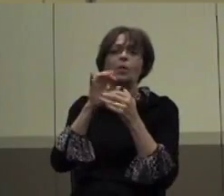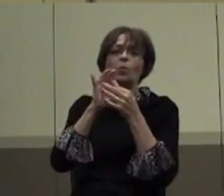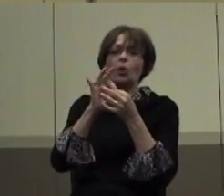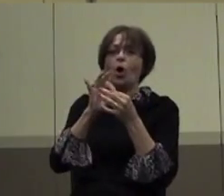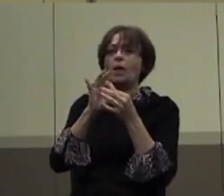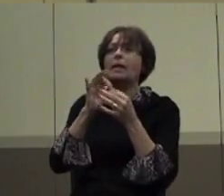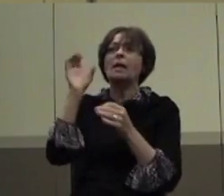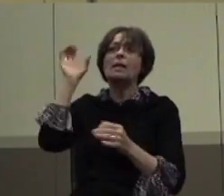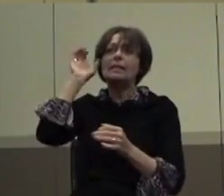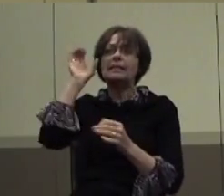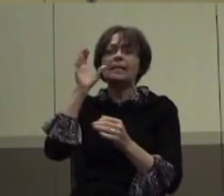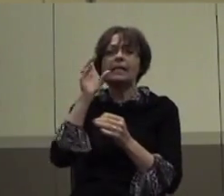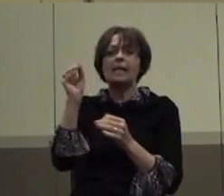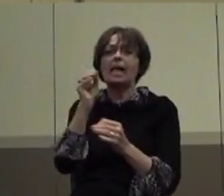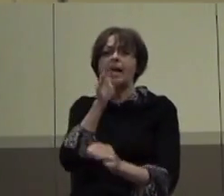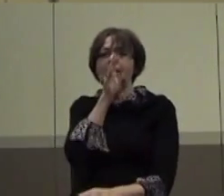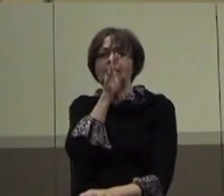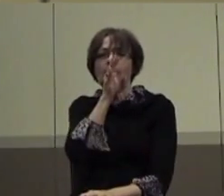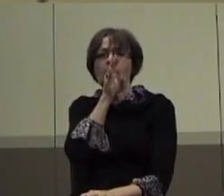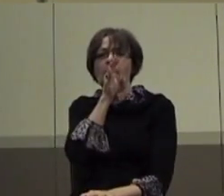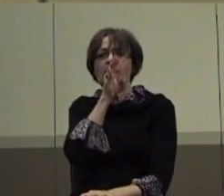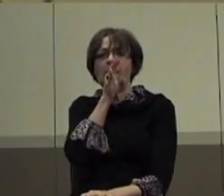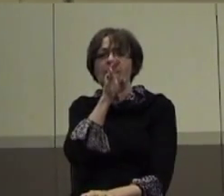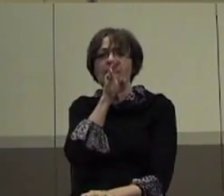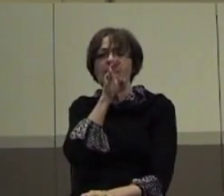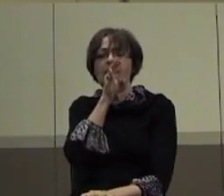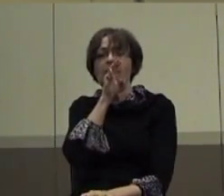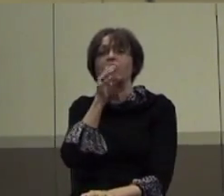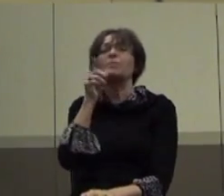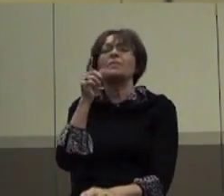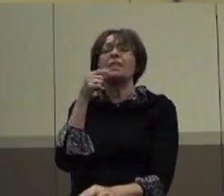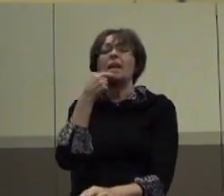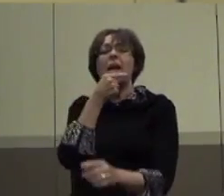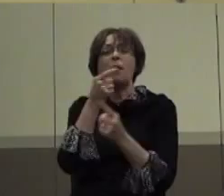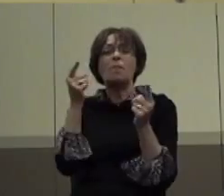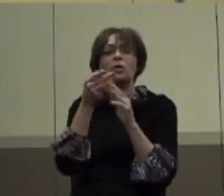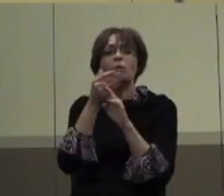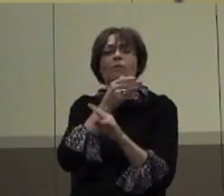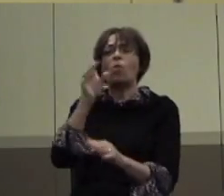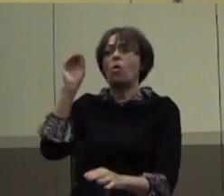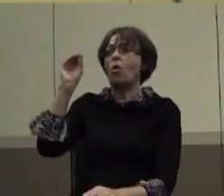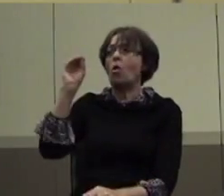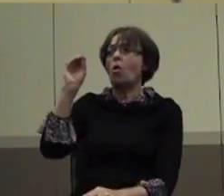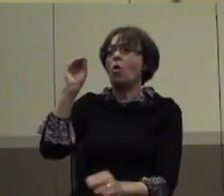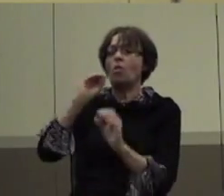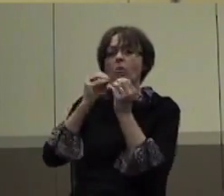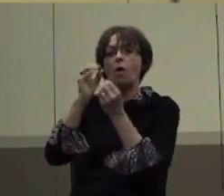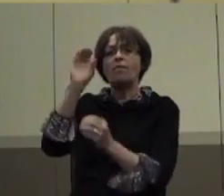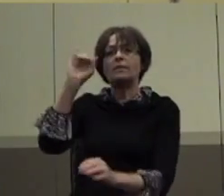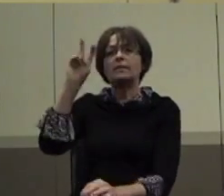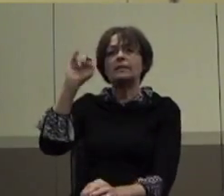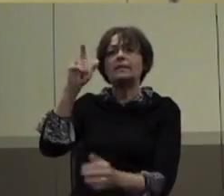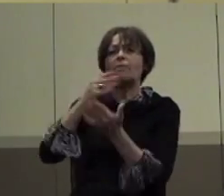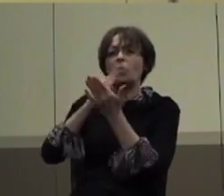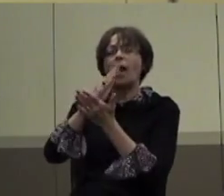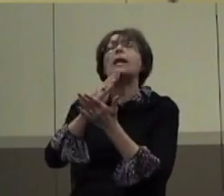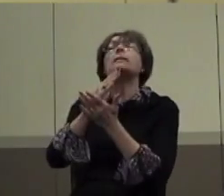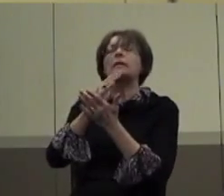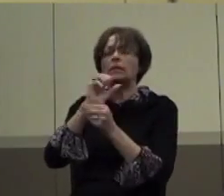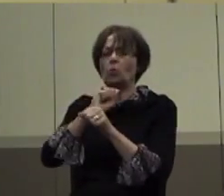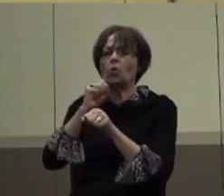speaking. And I mentioned before that the Office of Civil Rights is working very hard to make this FBA BIP thing